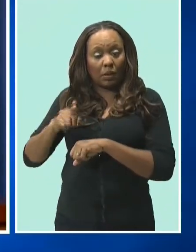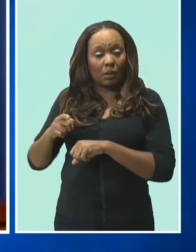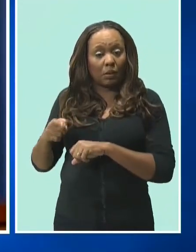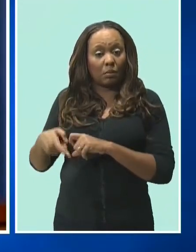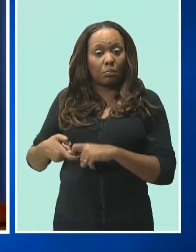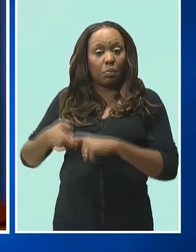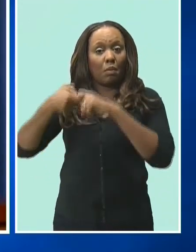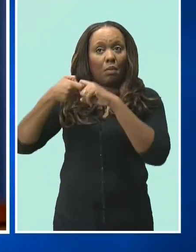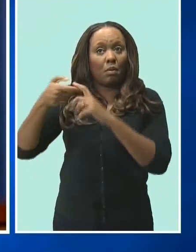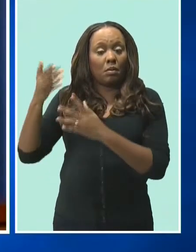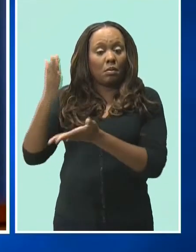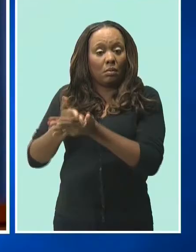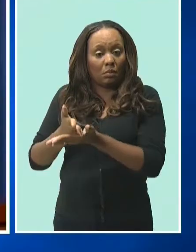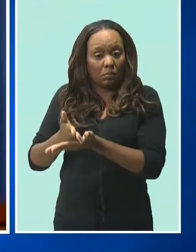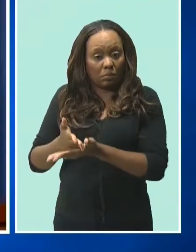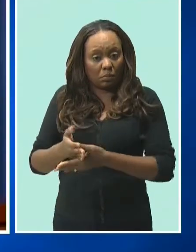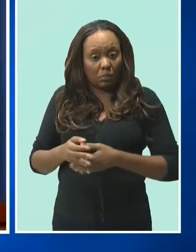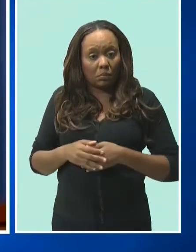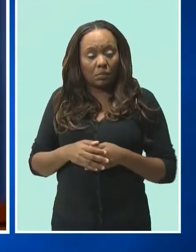Those persons I'm talking about there,